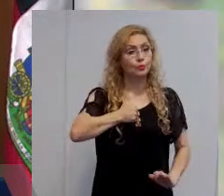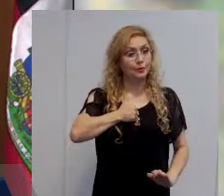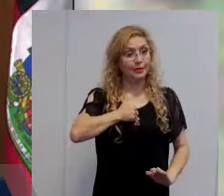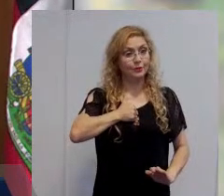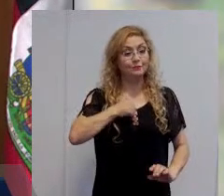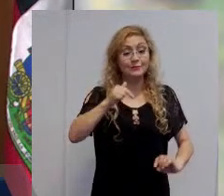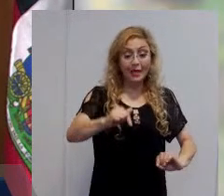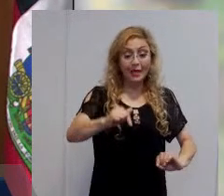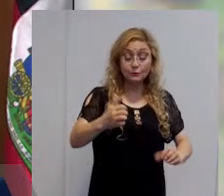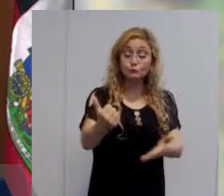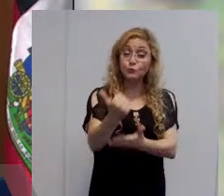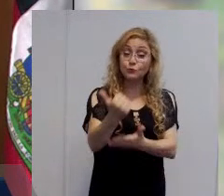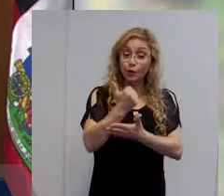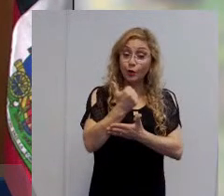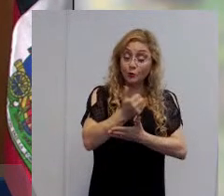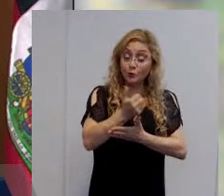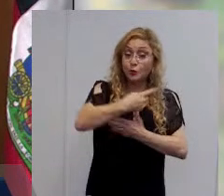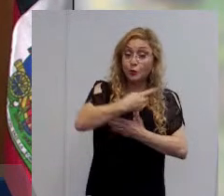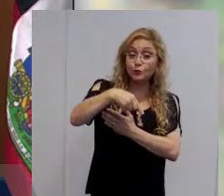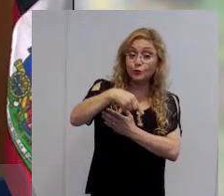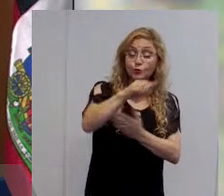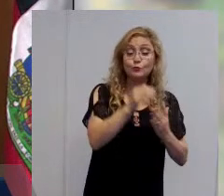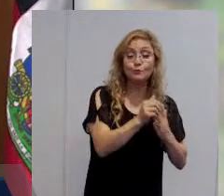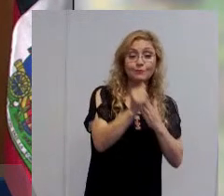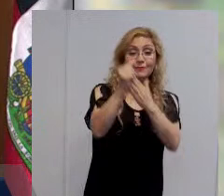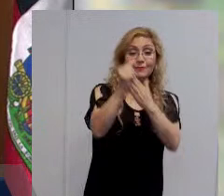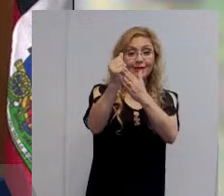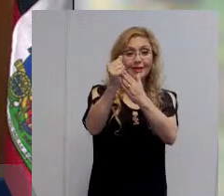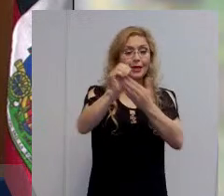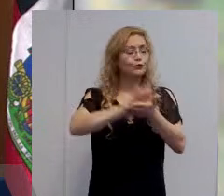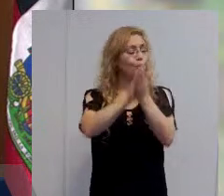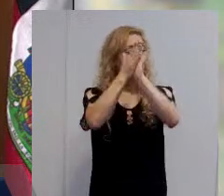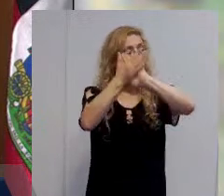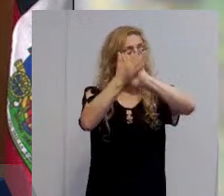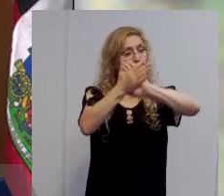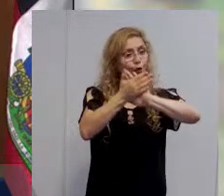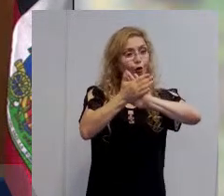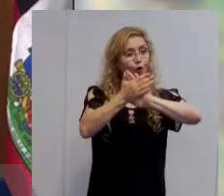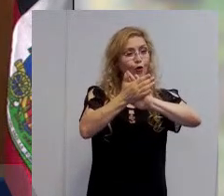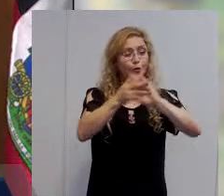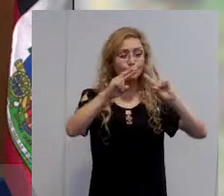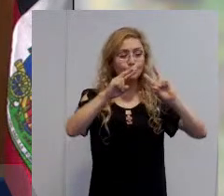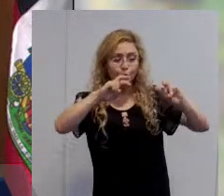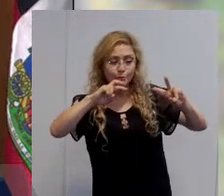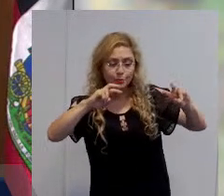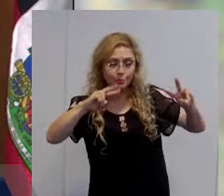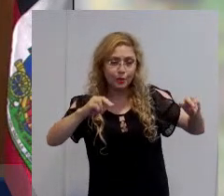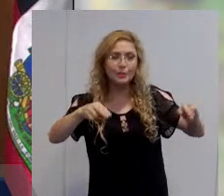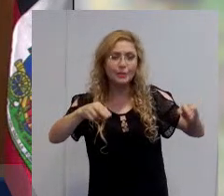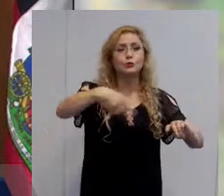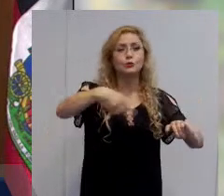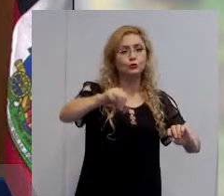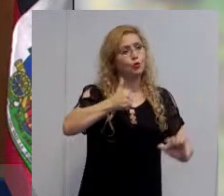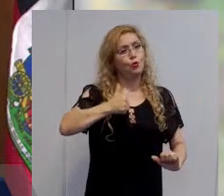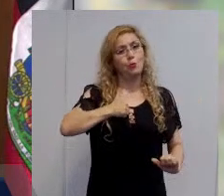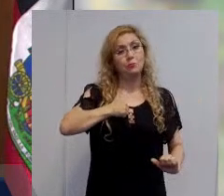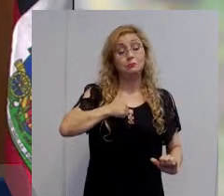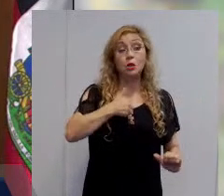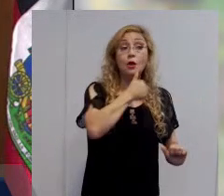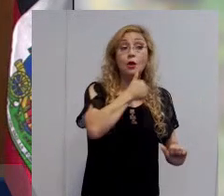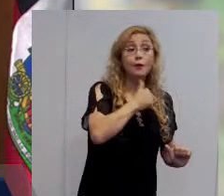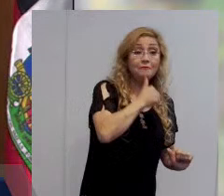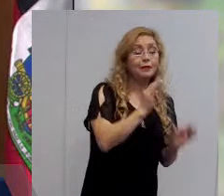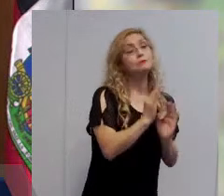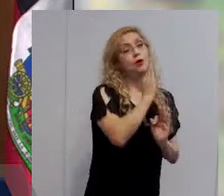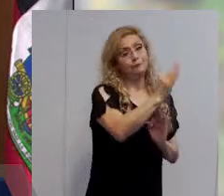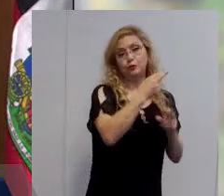of this is a guideline for us, and everything that has been analyzed, we are already doing it. And what we've not done